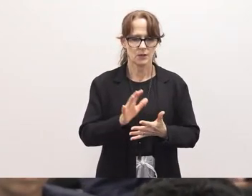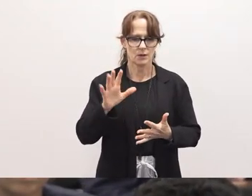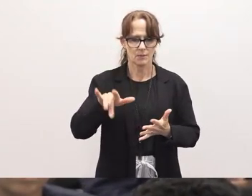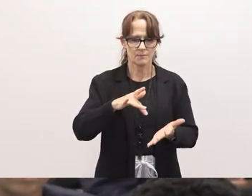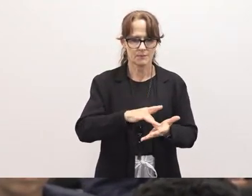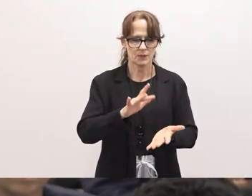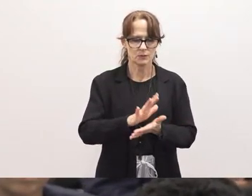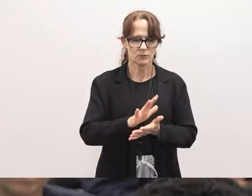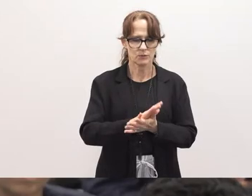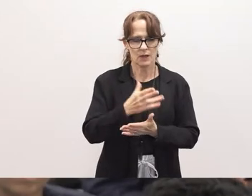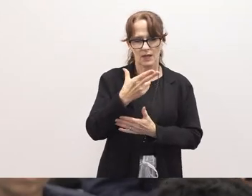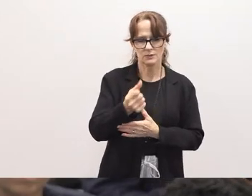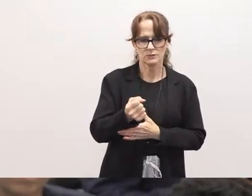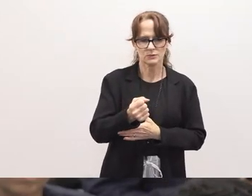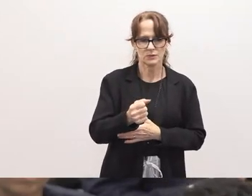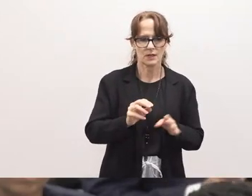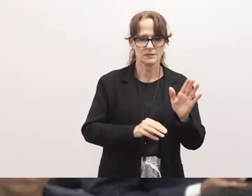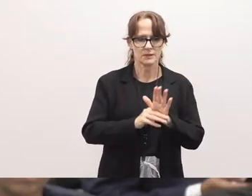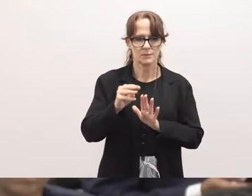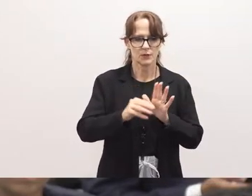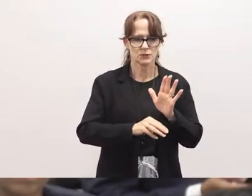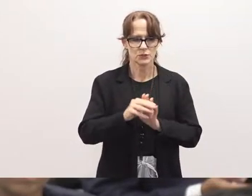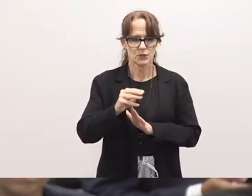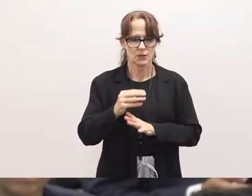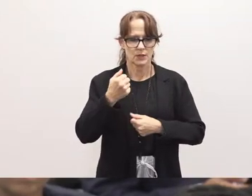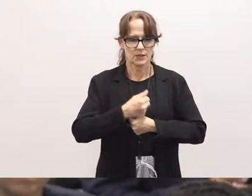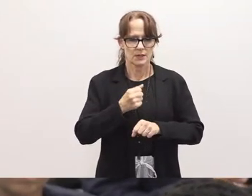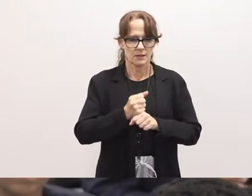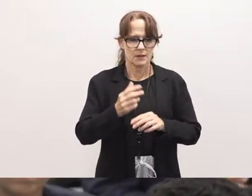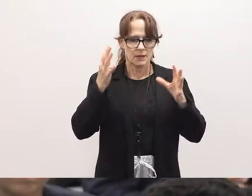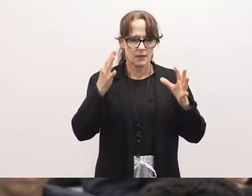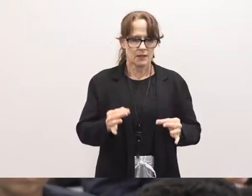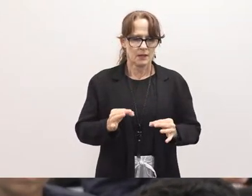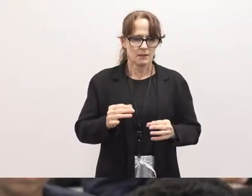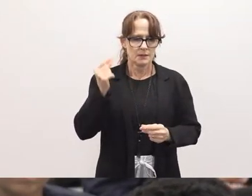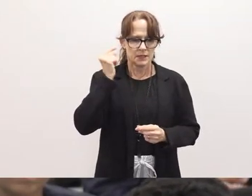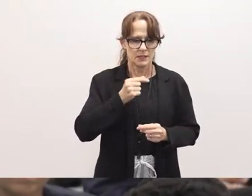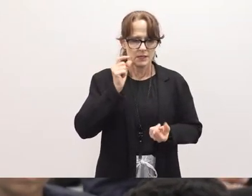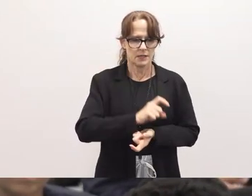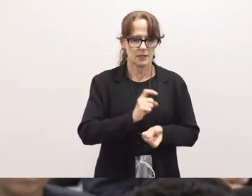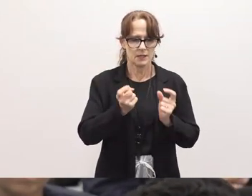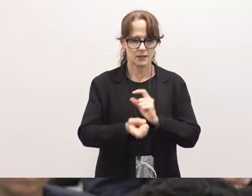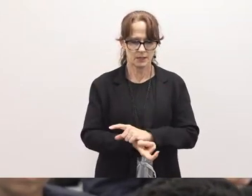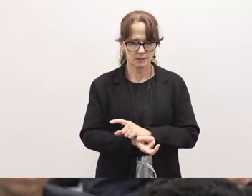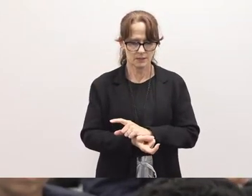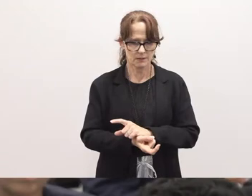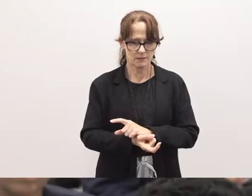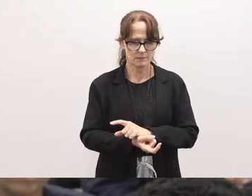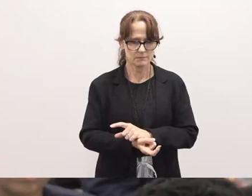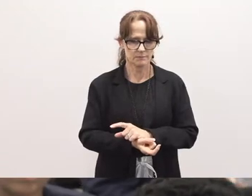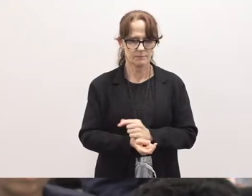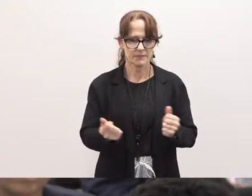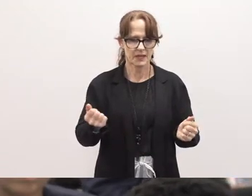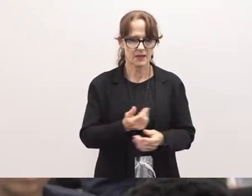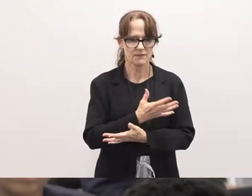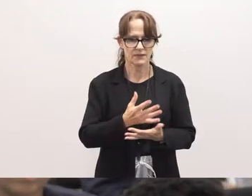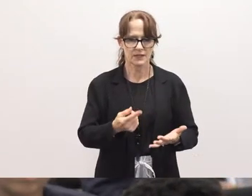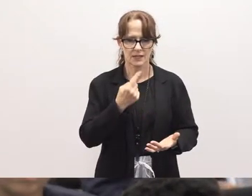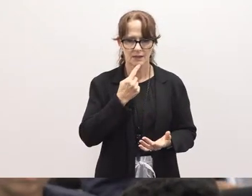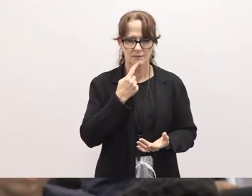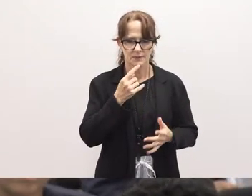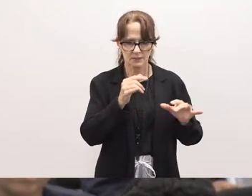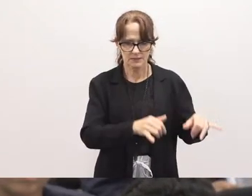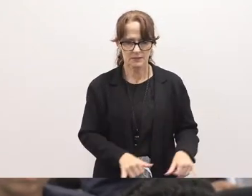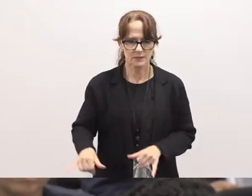or even high school has the maturity to make a decision about gender transitioning? Everything I'm saying is